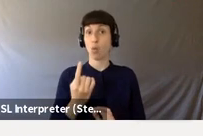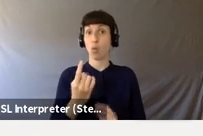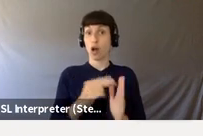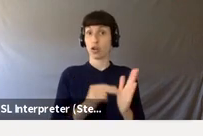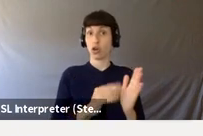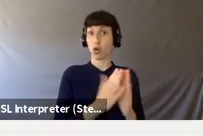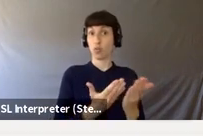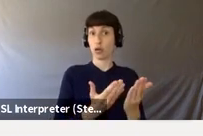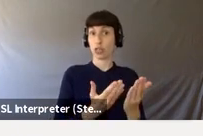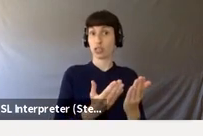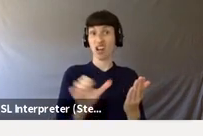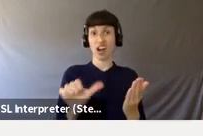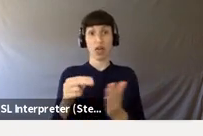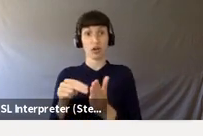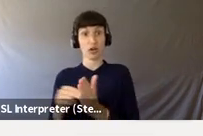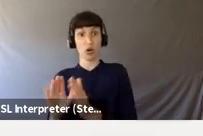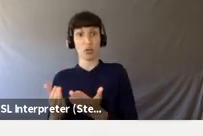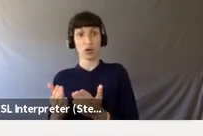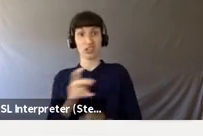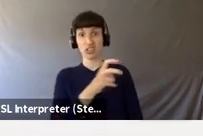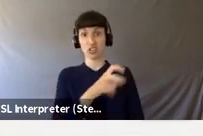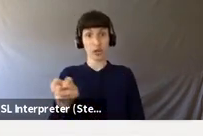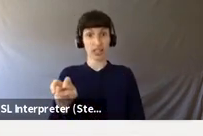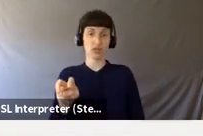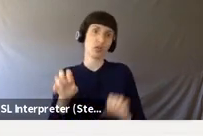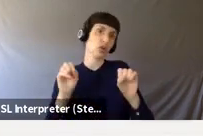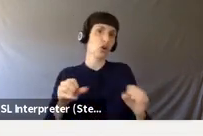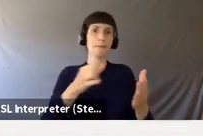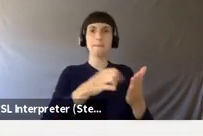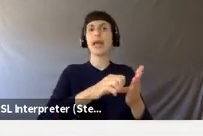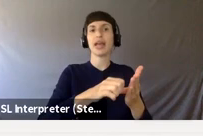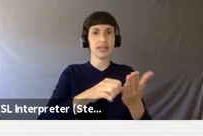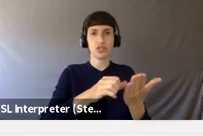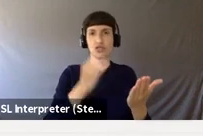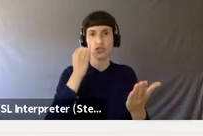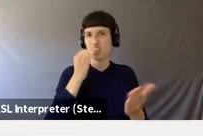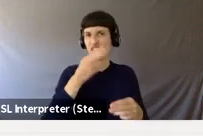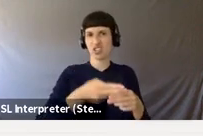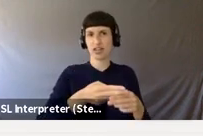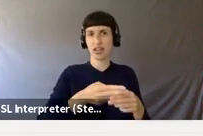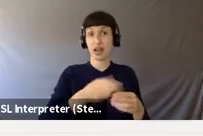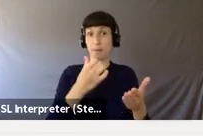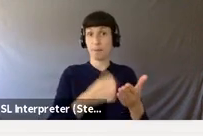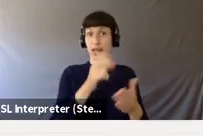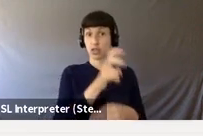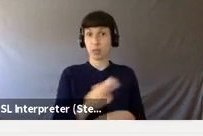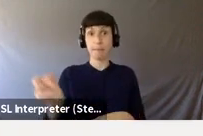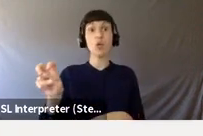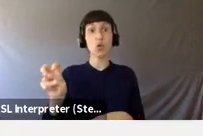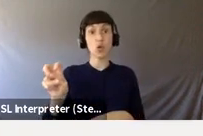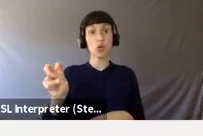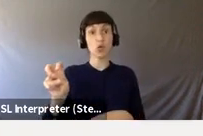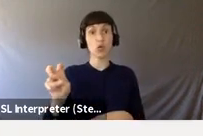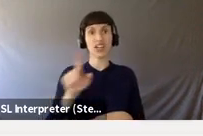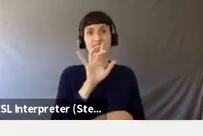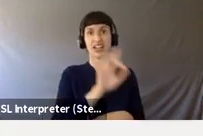it into another notebook. You can take a page, if you will, if that's what it's called, and you can move it. That's one of the options for moving. You can just drag